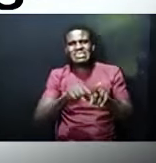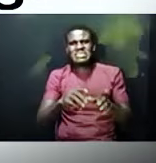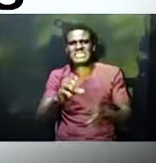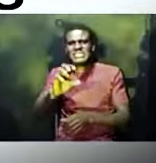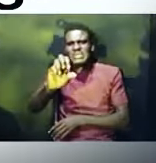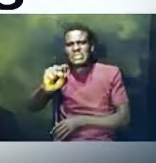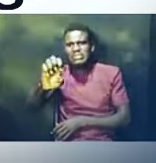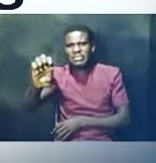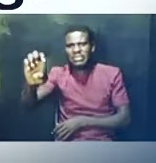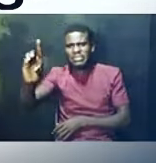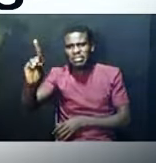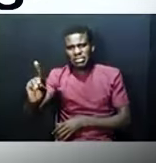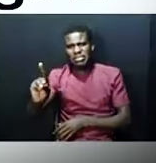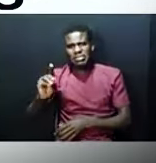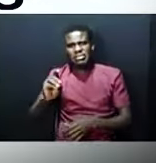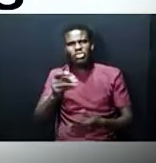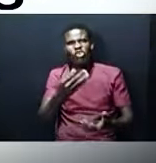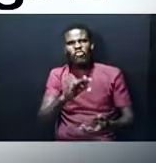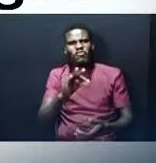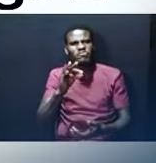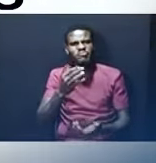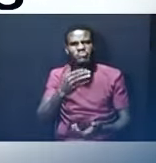So